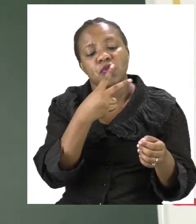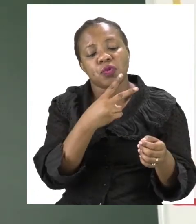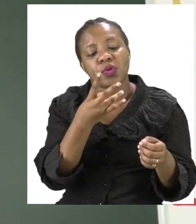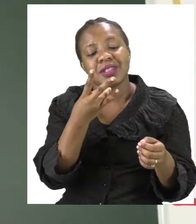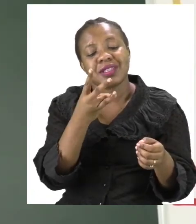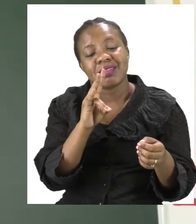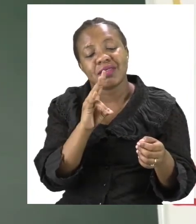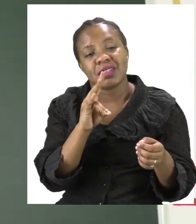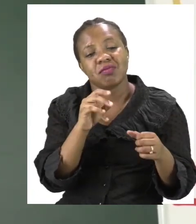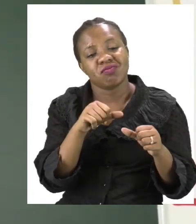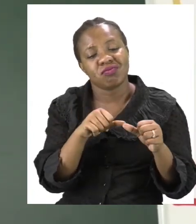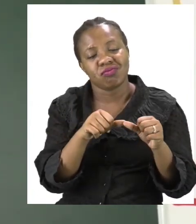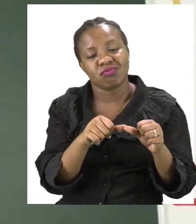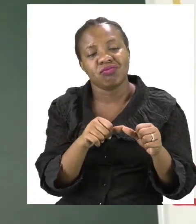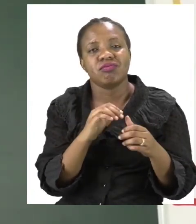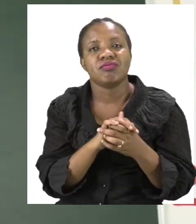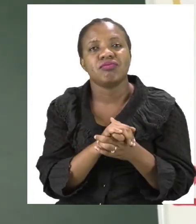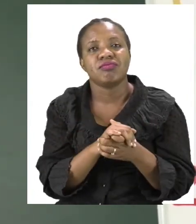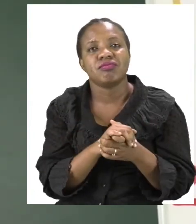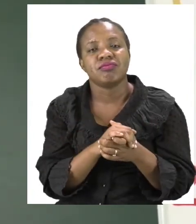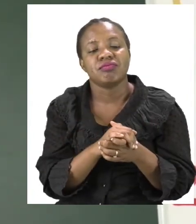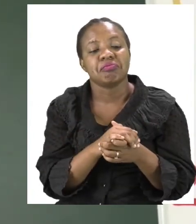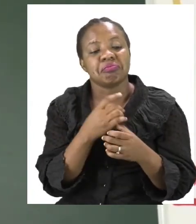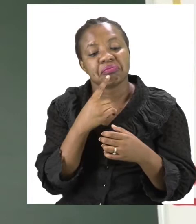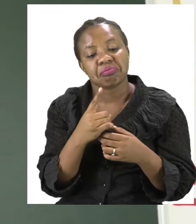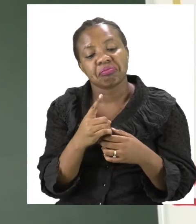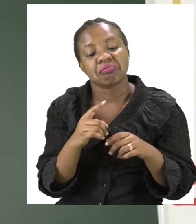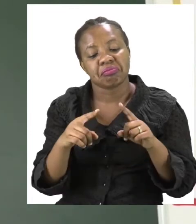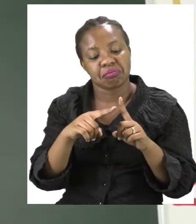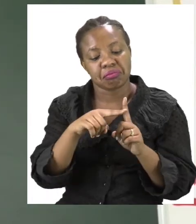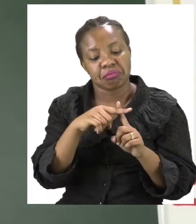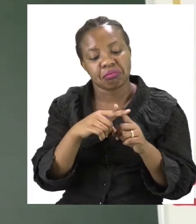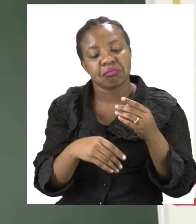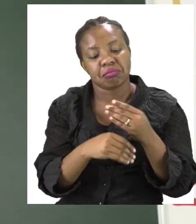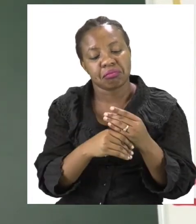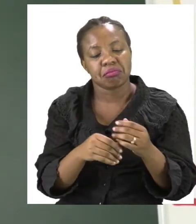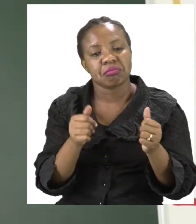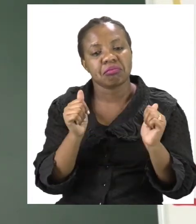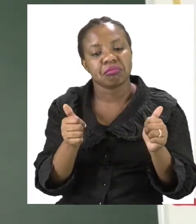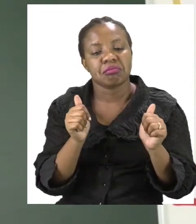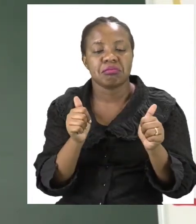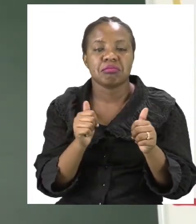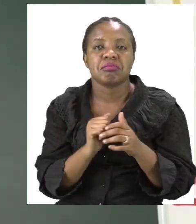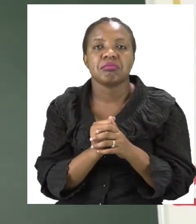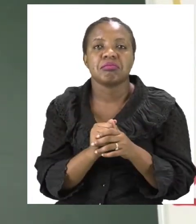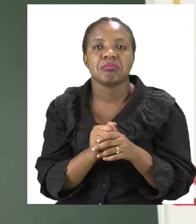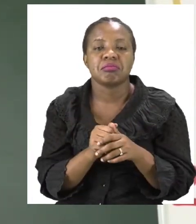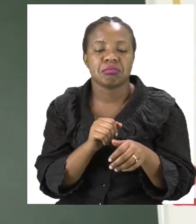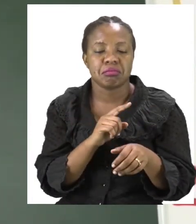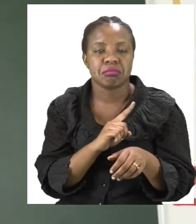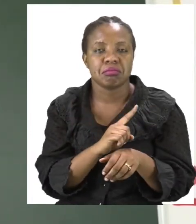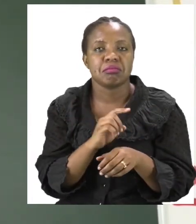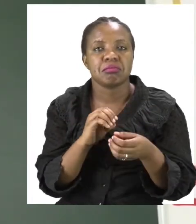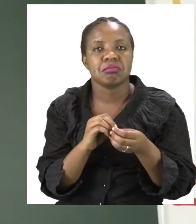we are adding, well done. So what you are going to do is add the first number, which